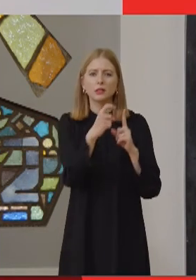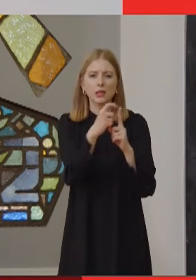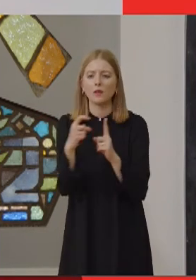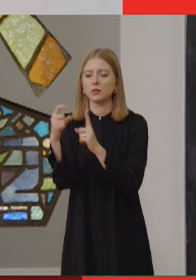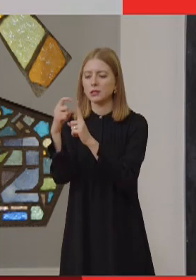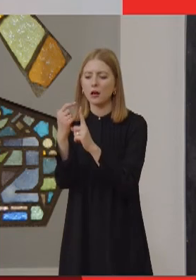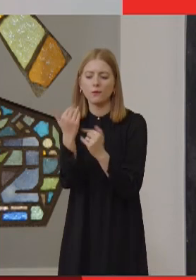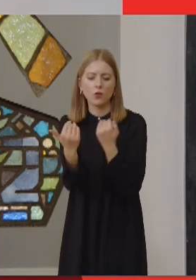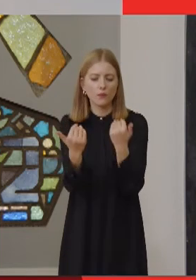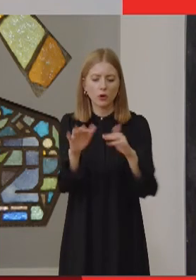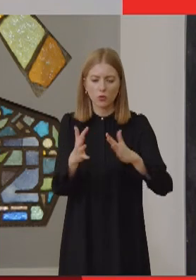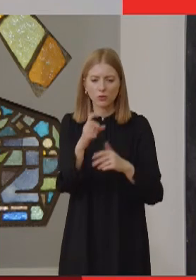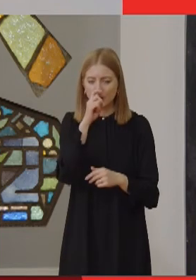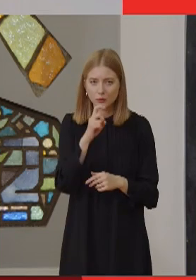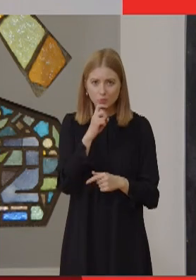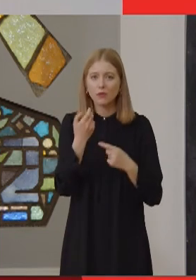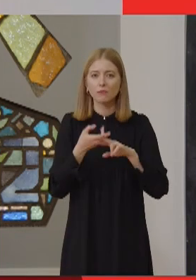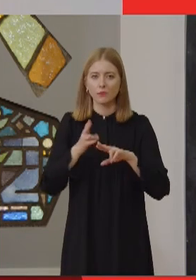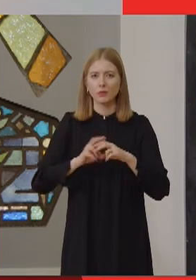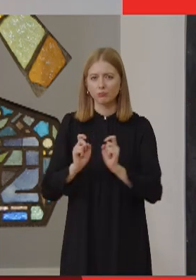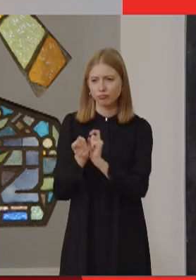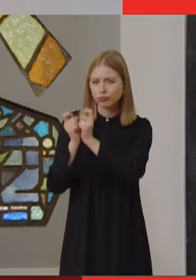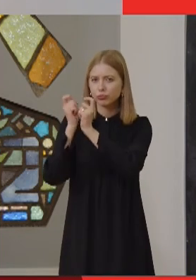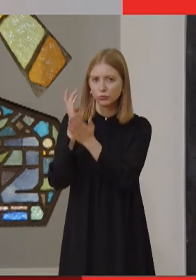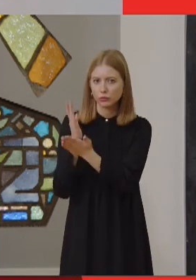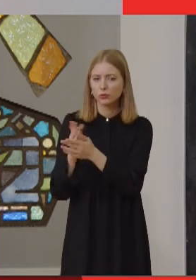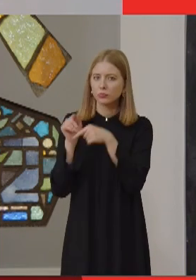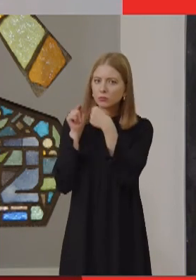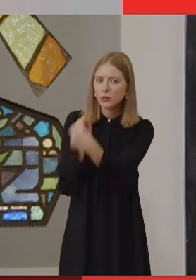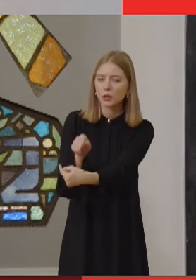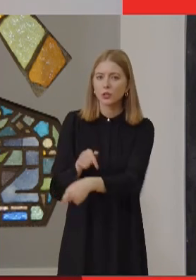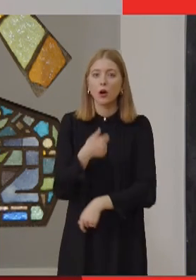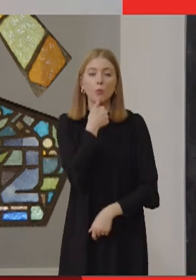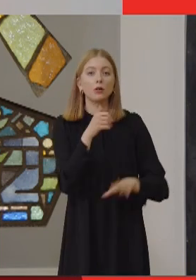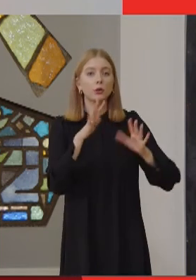on concepts. People like arguing about concepts.